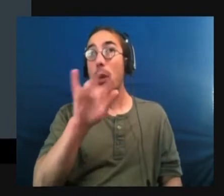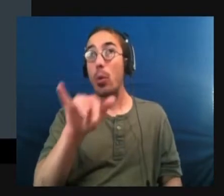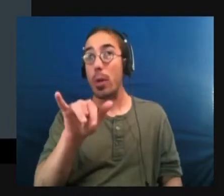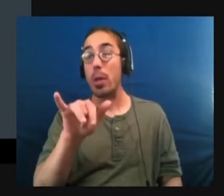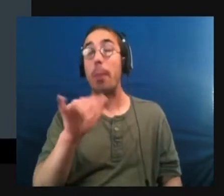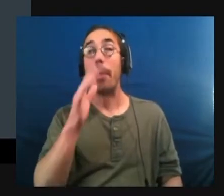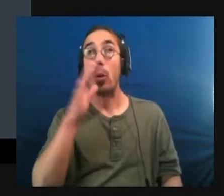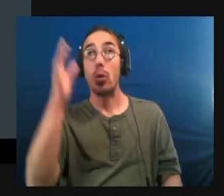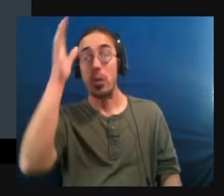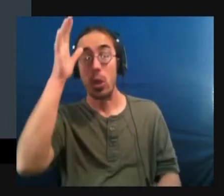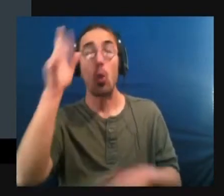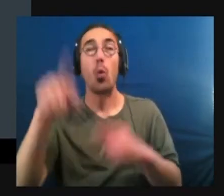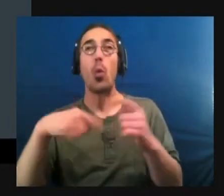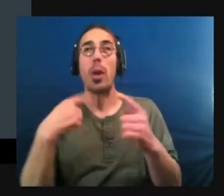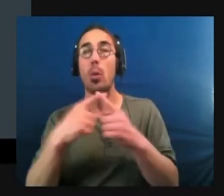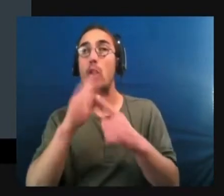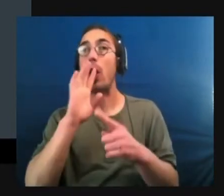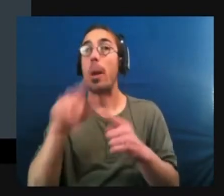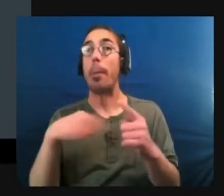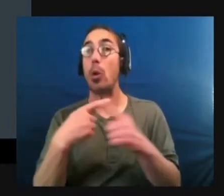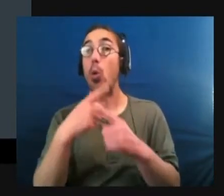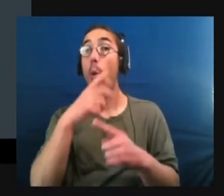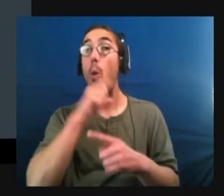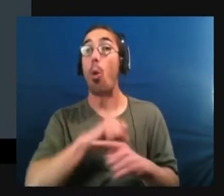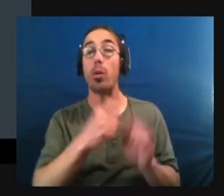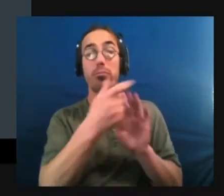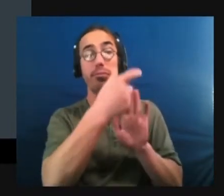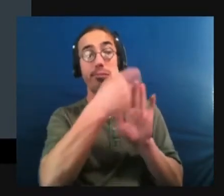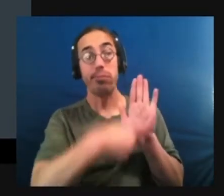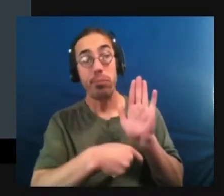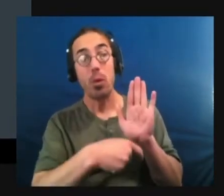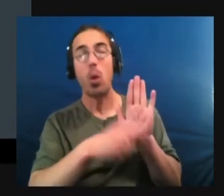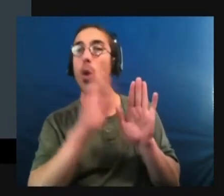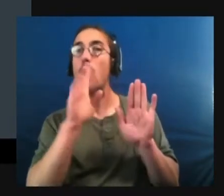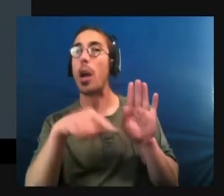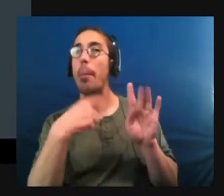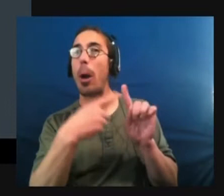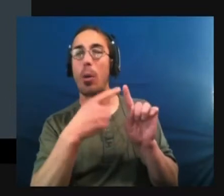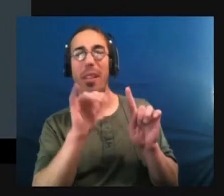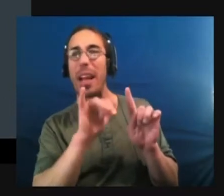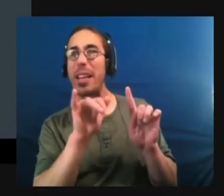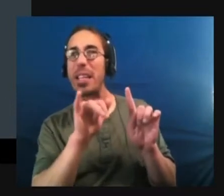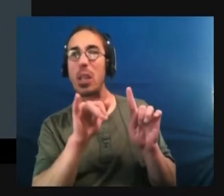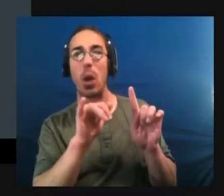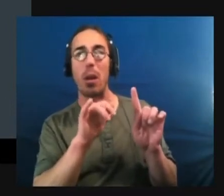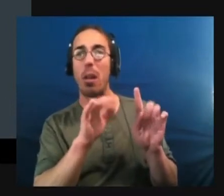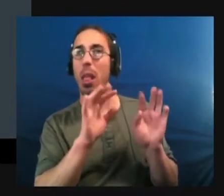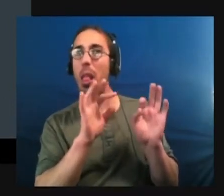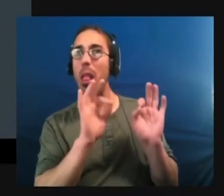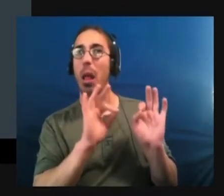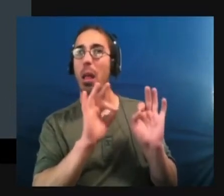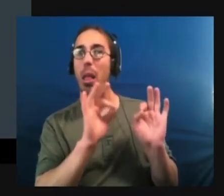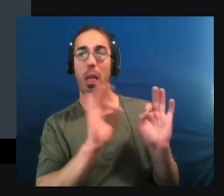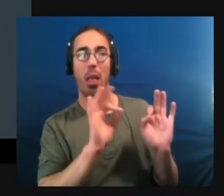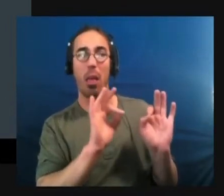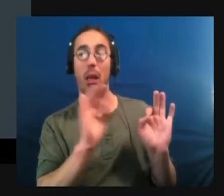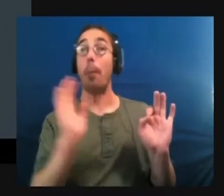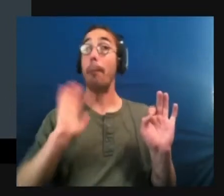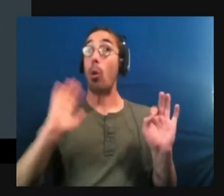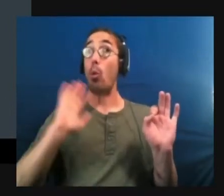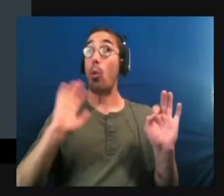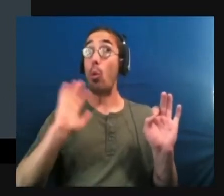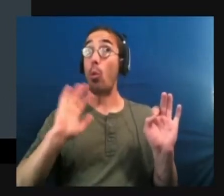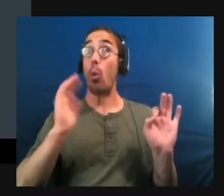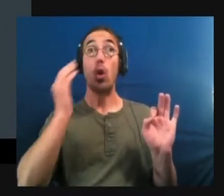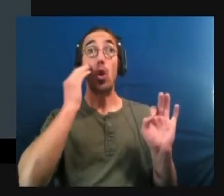about the old literature, we often talk about it as being in the past, and we acknowledge all of these